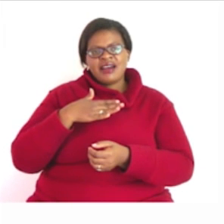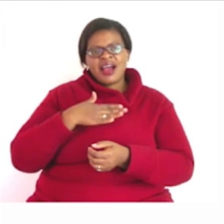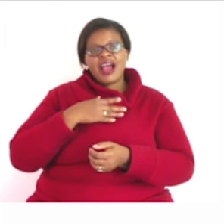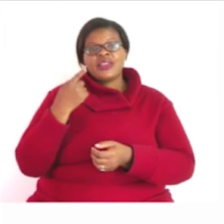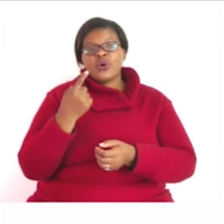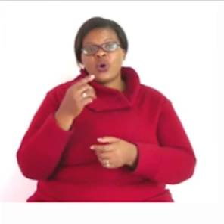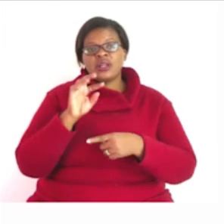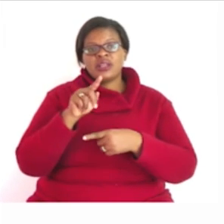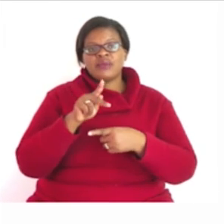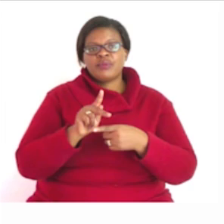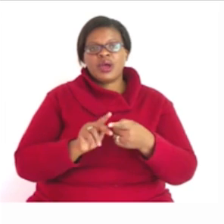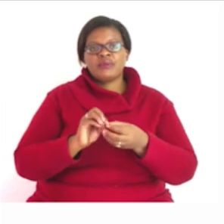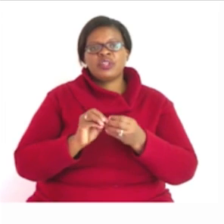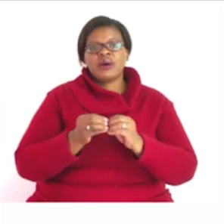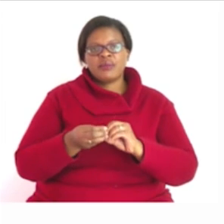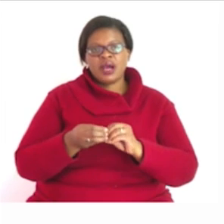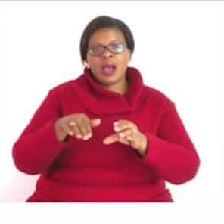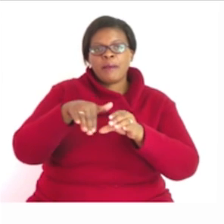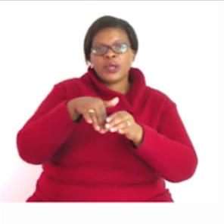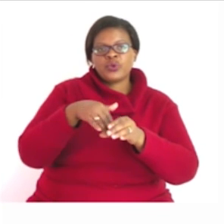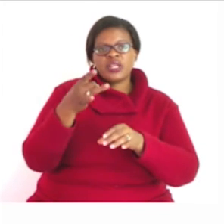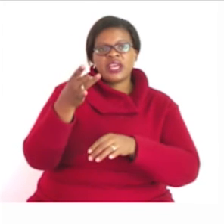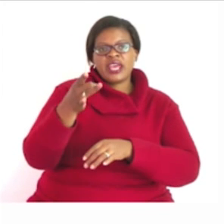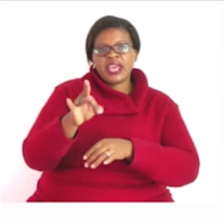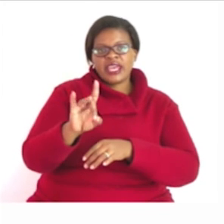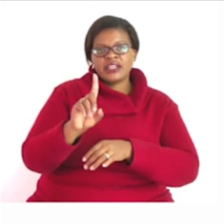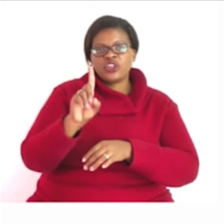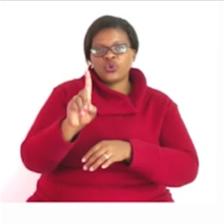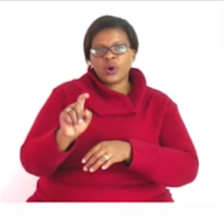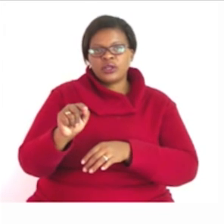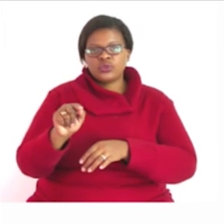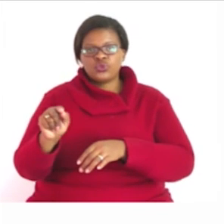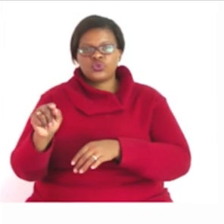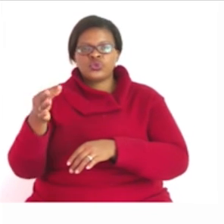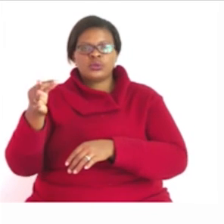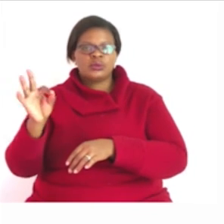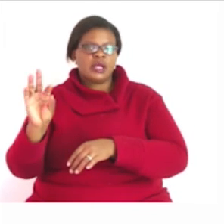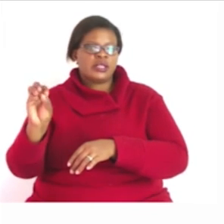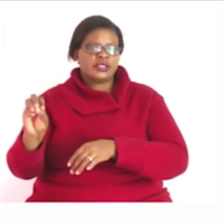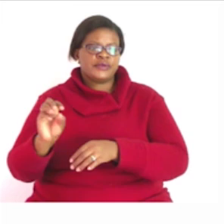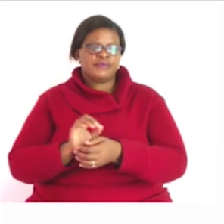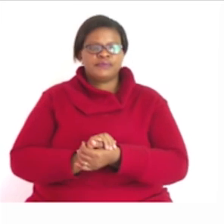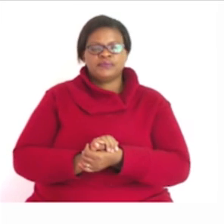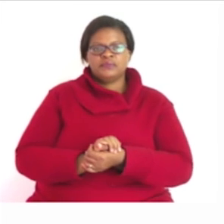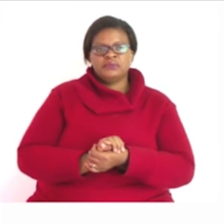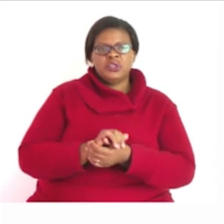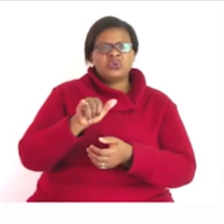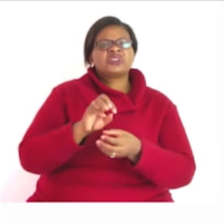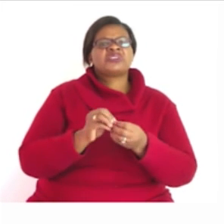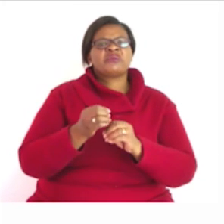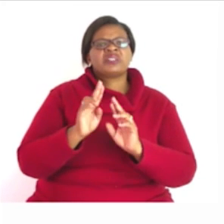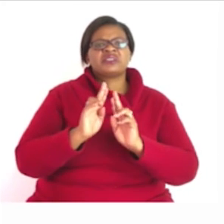I am the only prime number between 81 and 90. So which number is